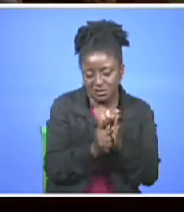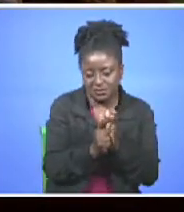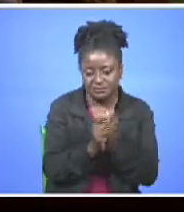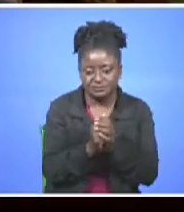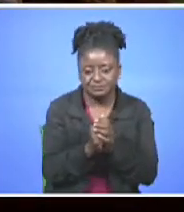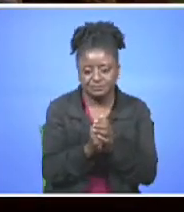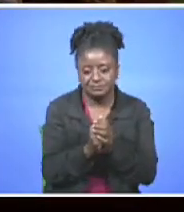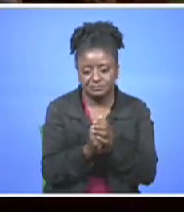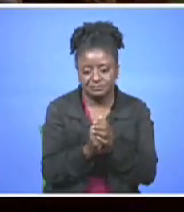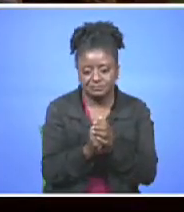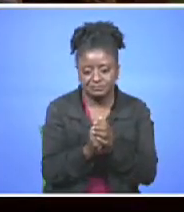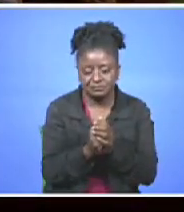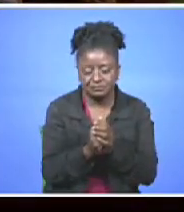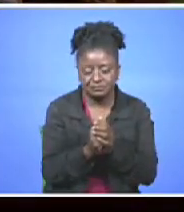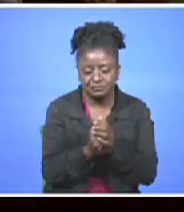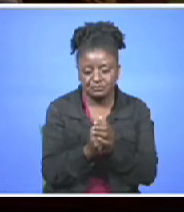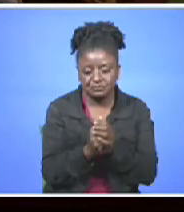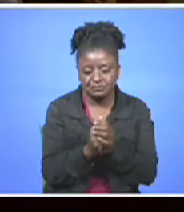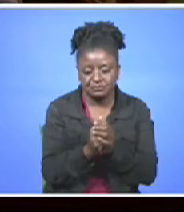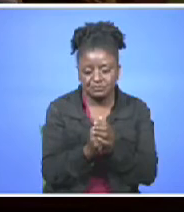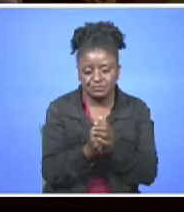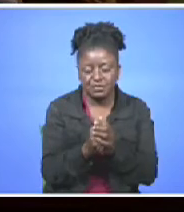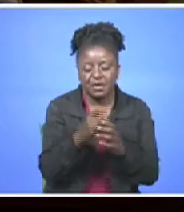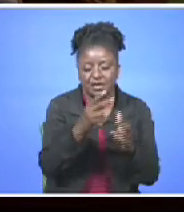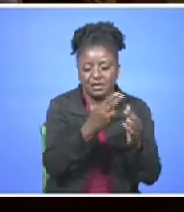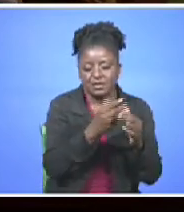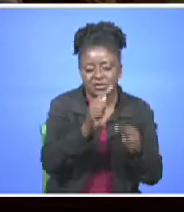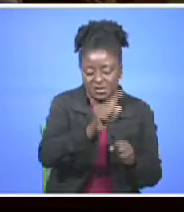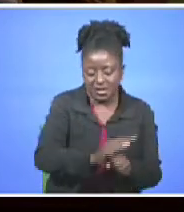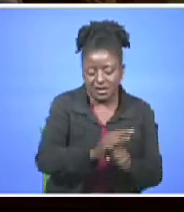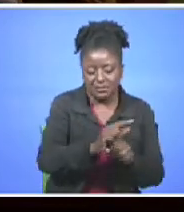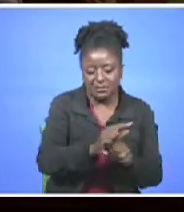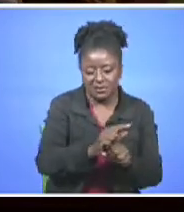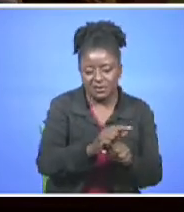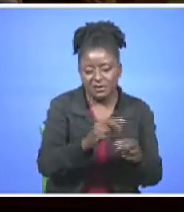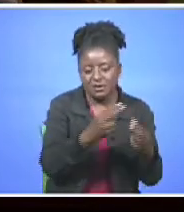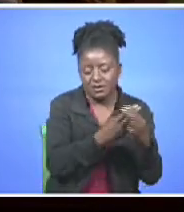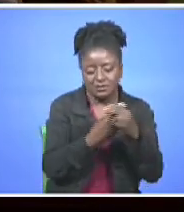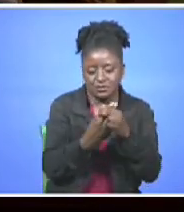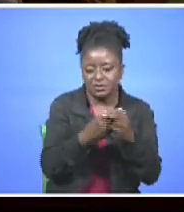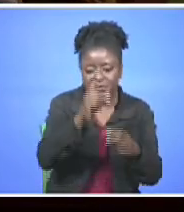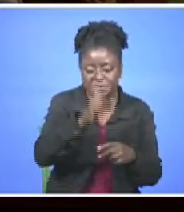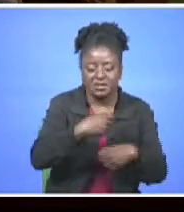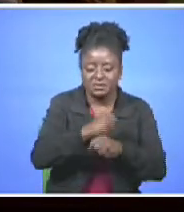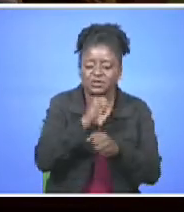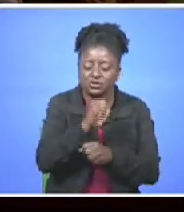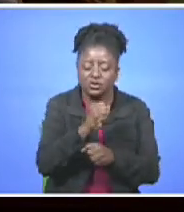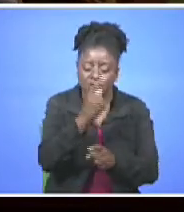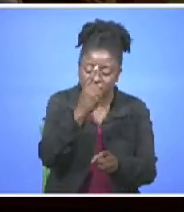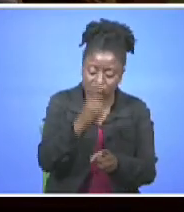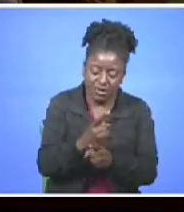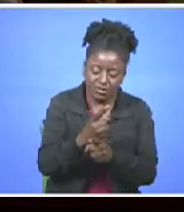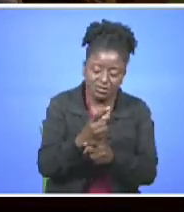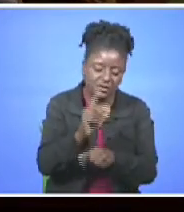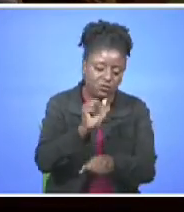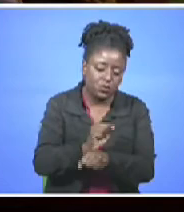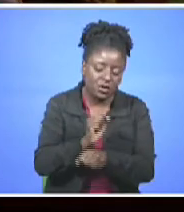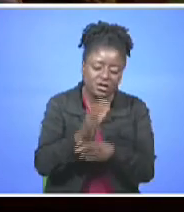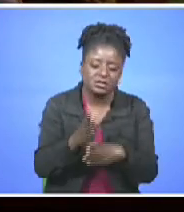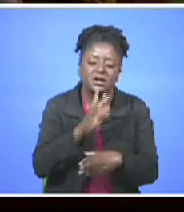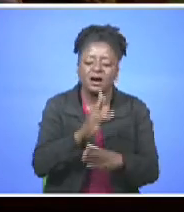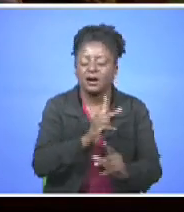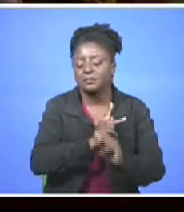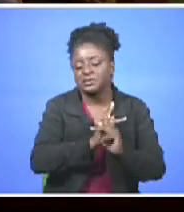ensure that the rights of workers are protected, that health care is put in there adequately and accessible and